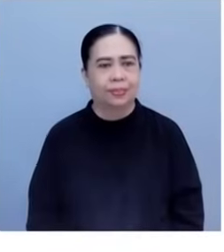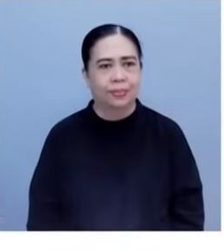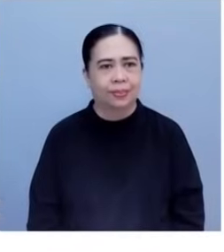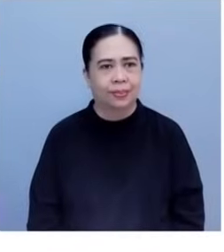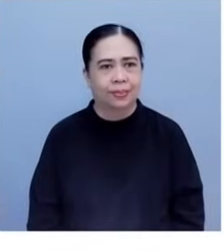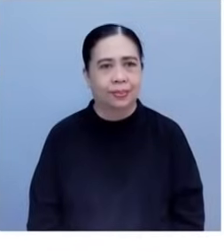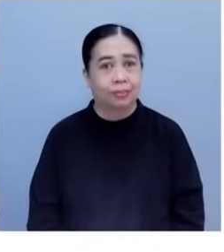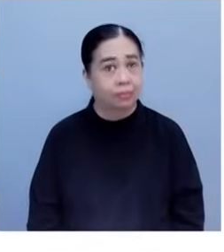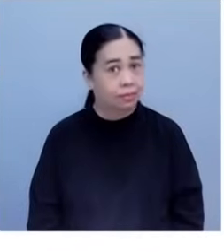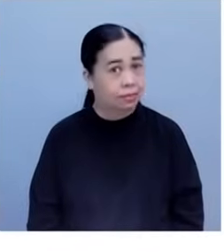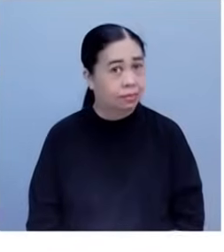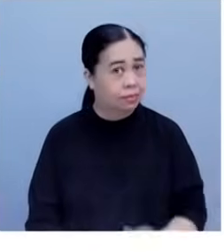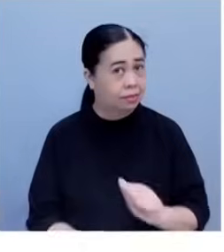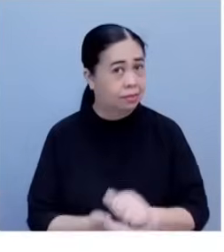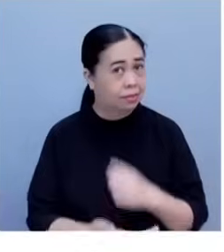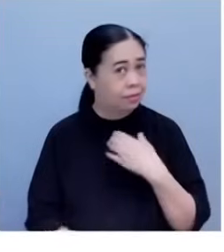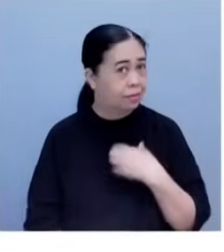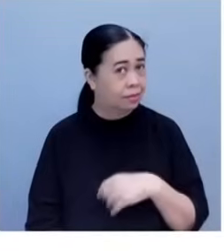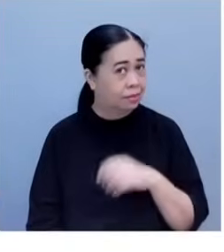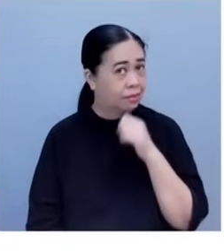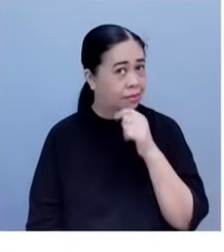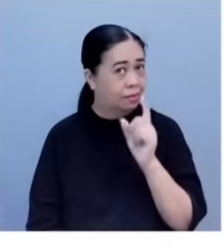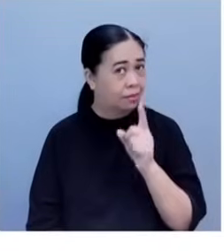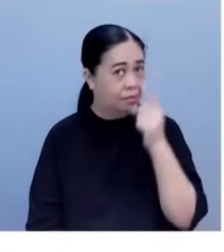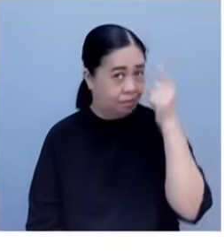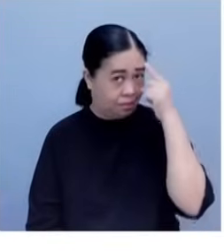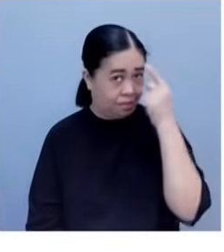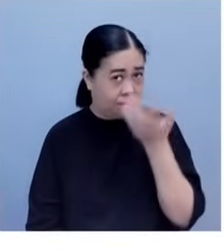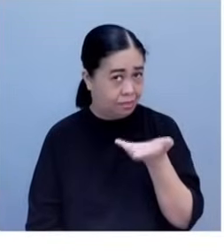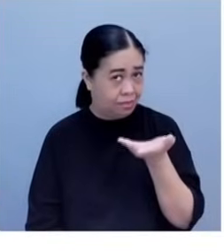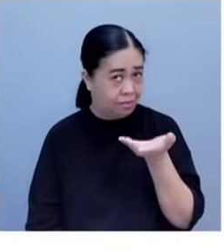And that desire is not a threat to your mind?